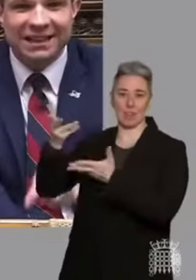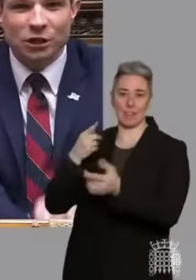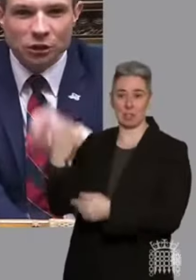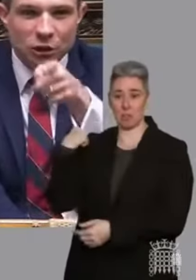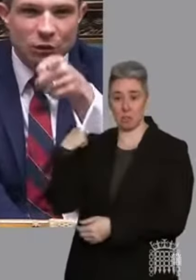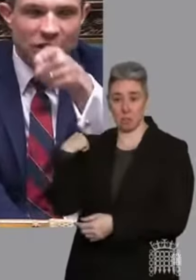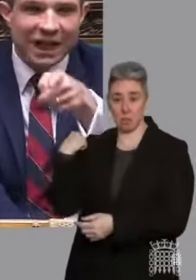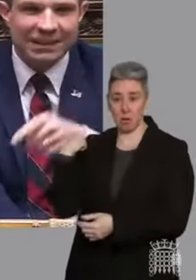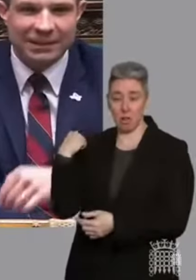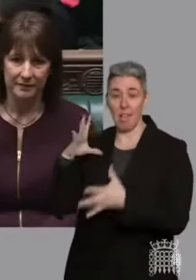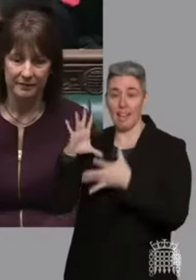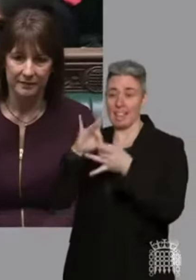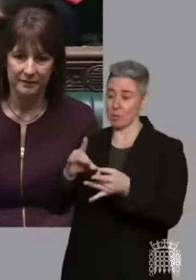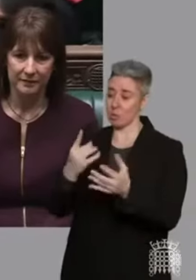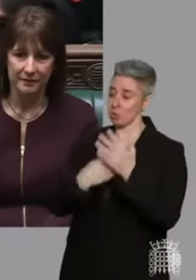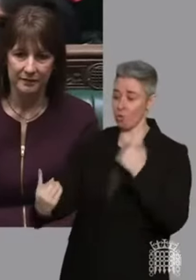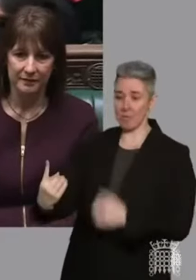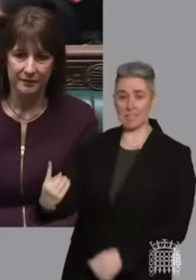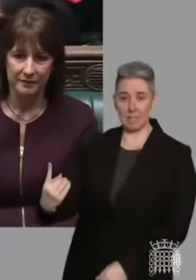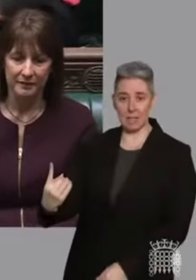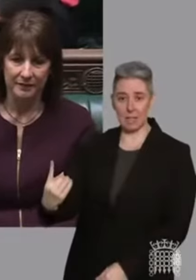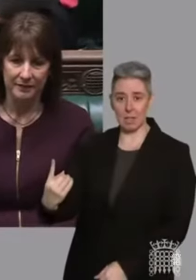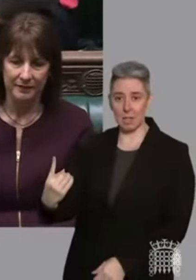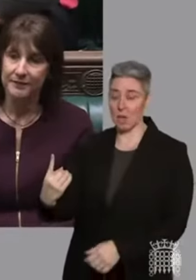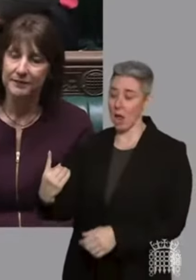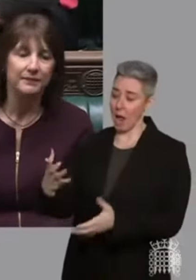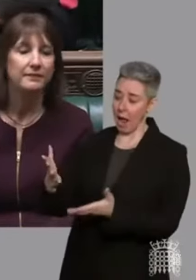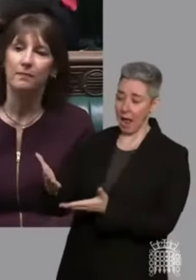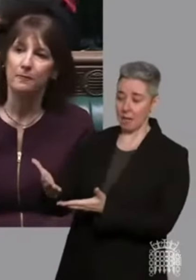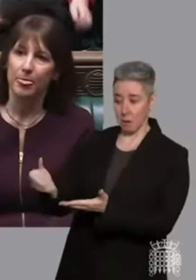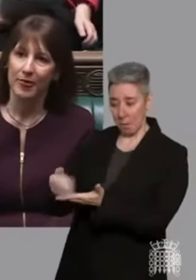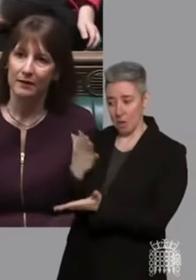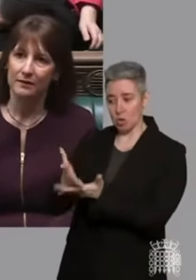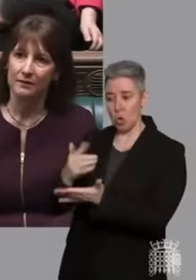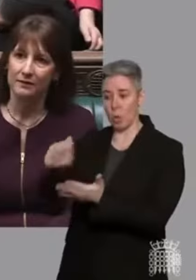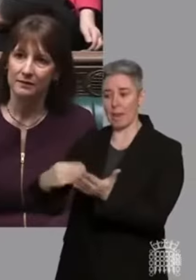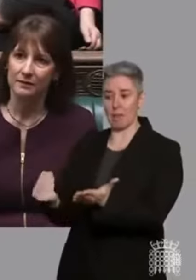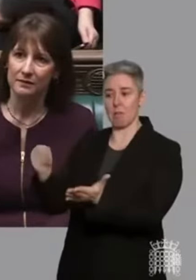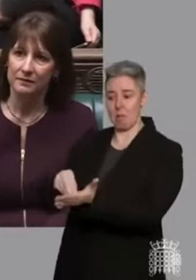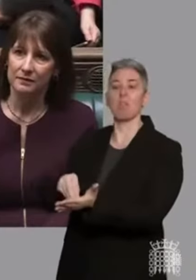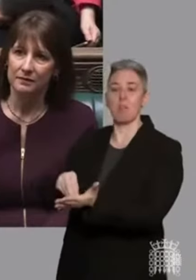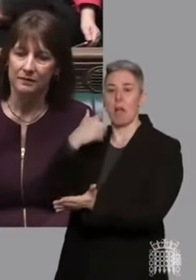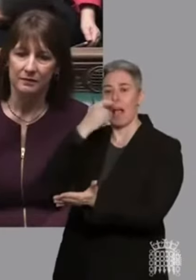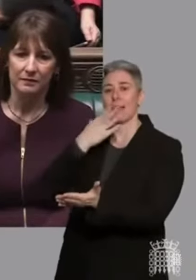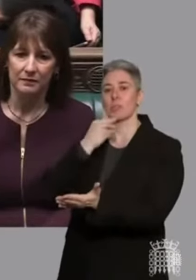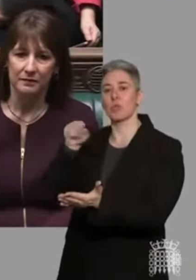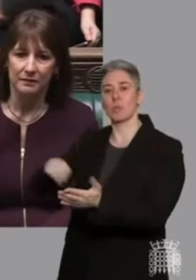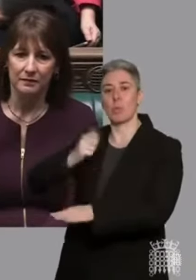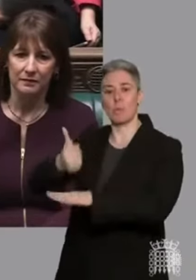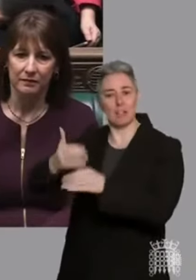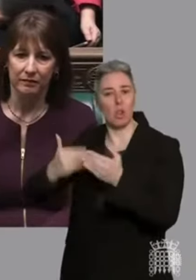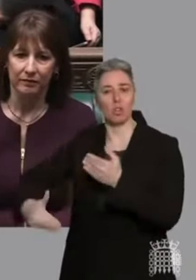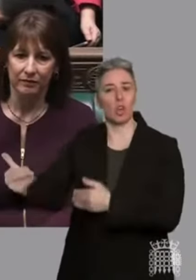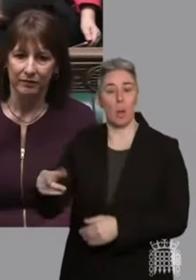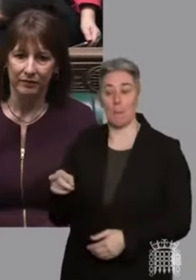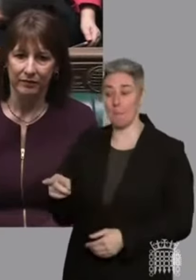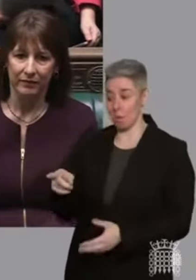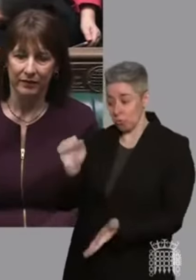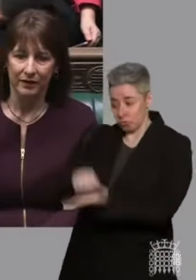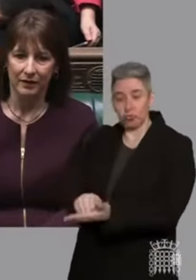the long-term use of the base. Mr. Speaker, they were right to do so. That's why the